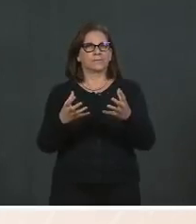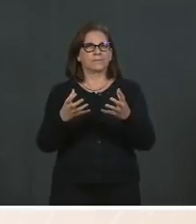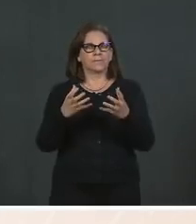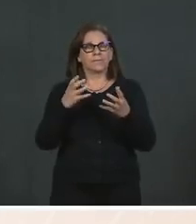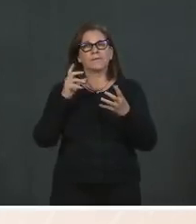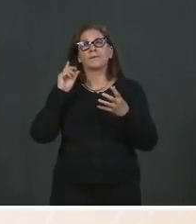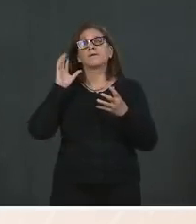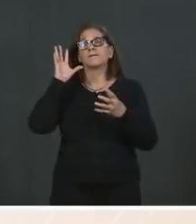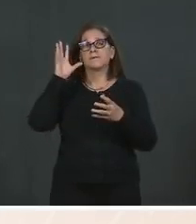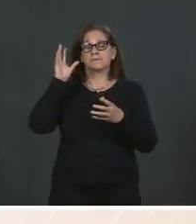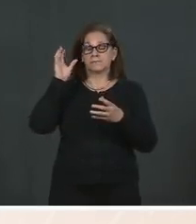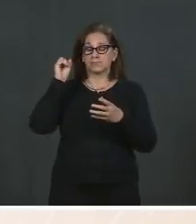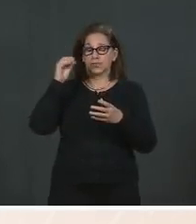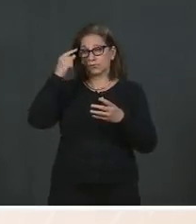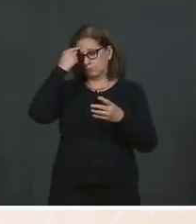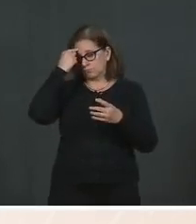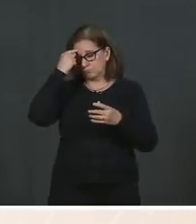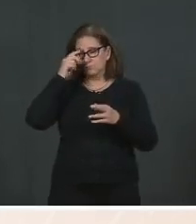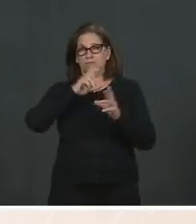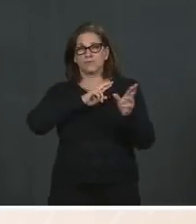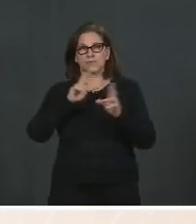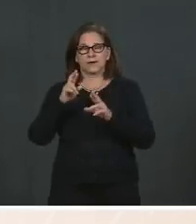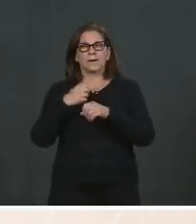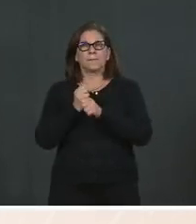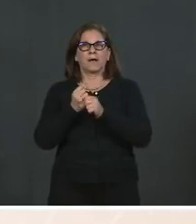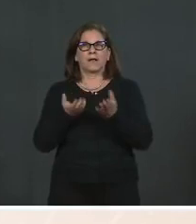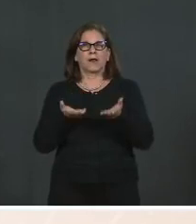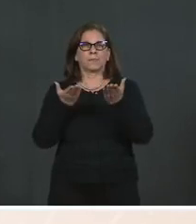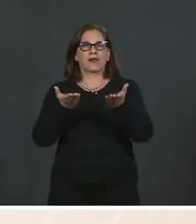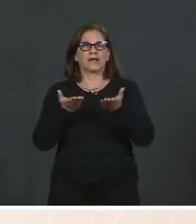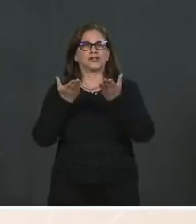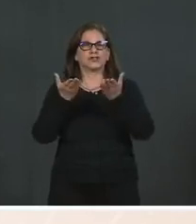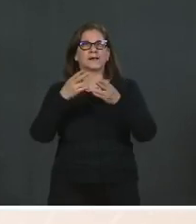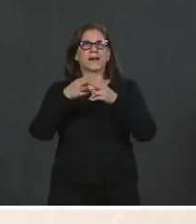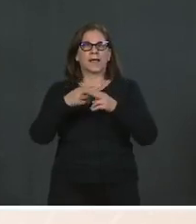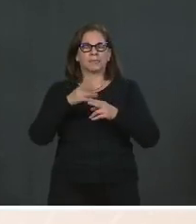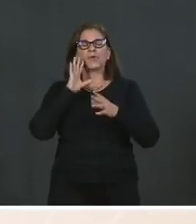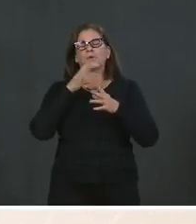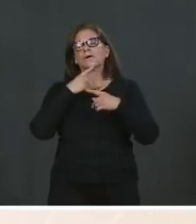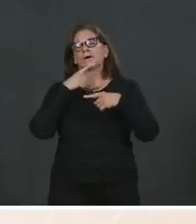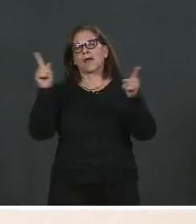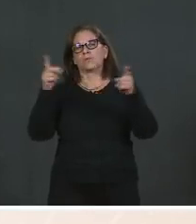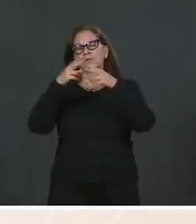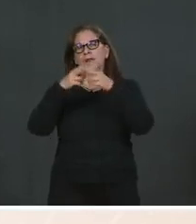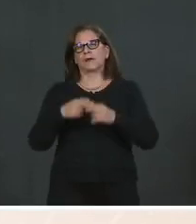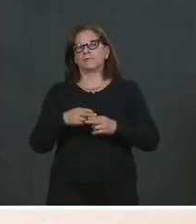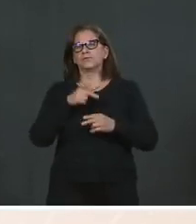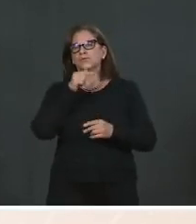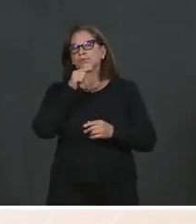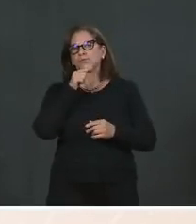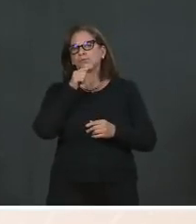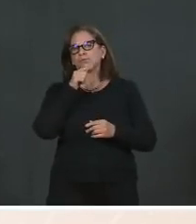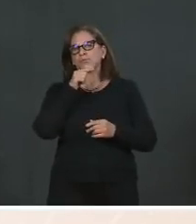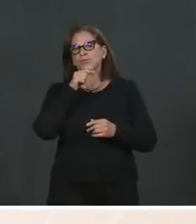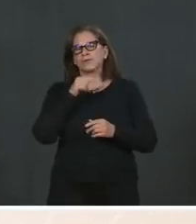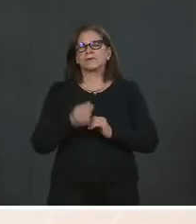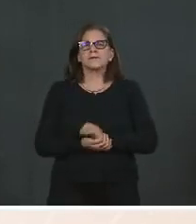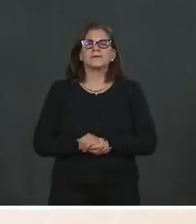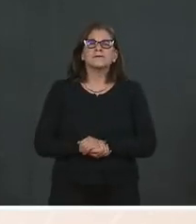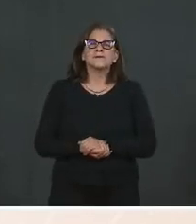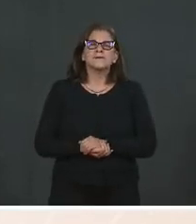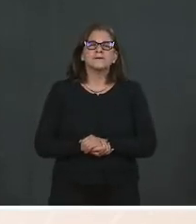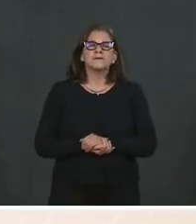to discussing further at the point when we're ready to announce nominees. Go ahead. If I could just quickly follow up on Jeff's question. Sure. Is it the White House position